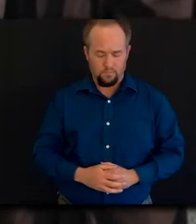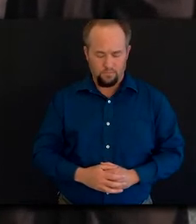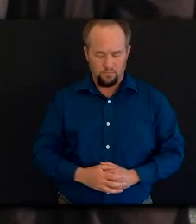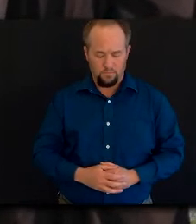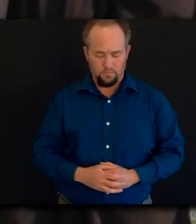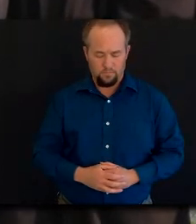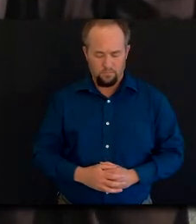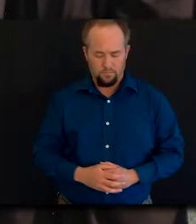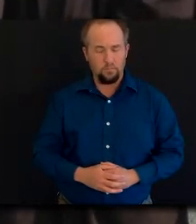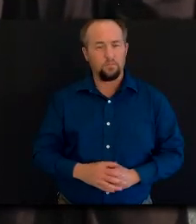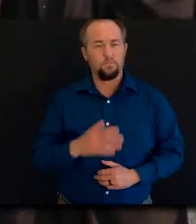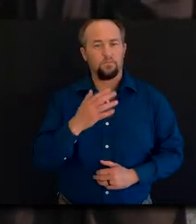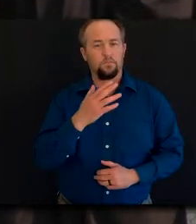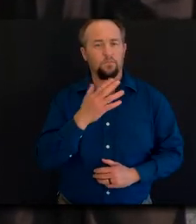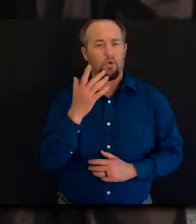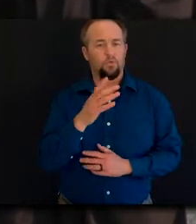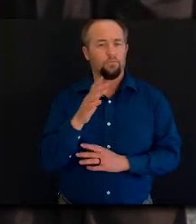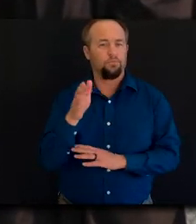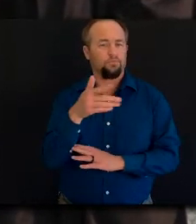Color Guard, advance.